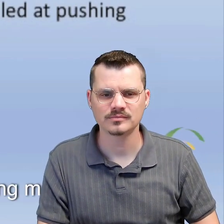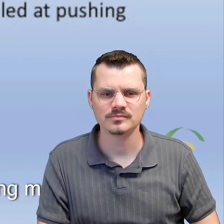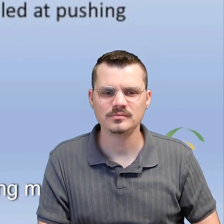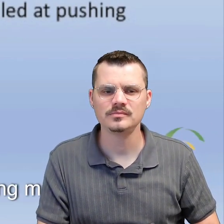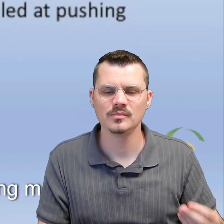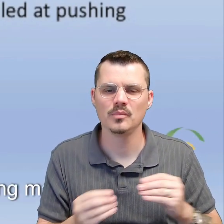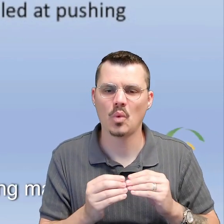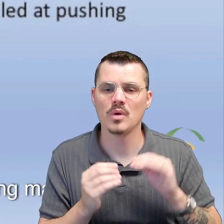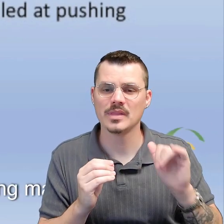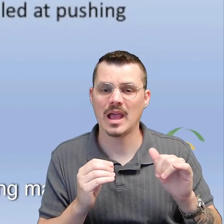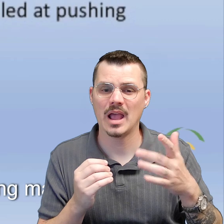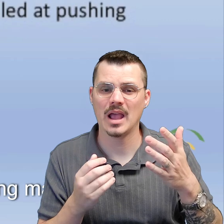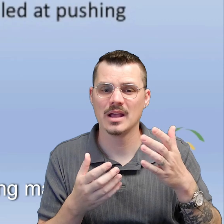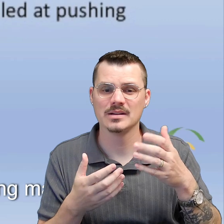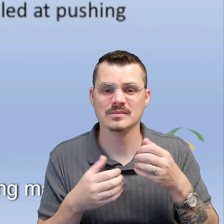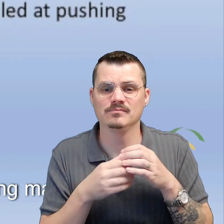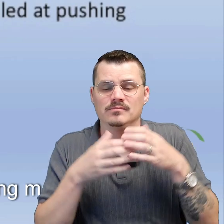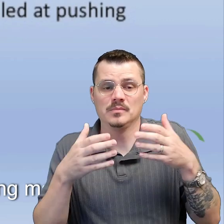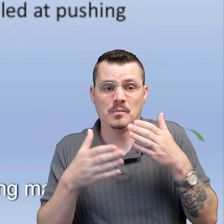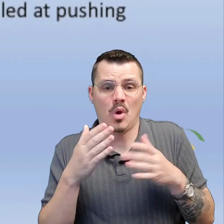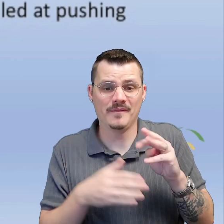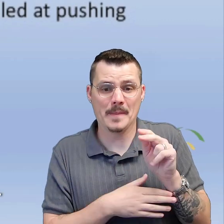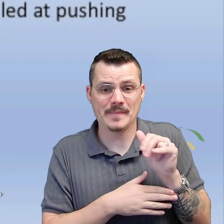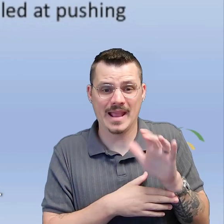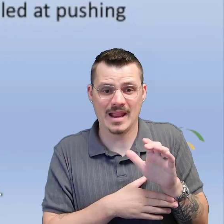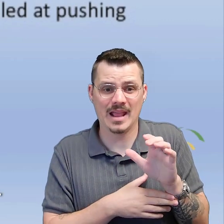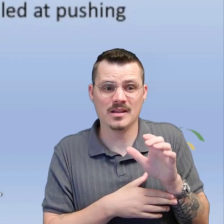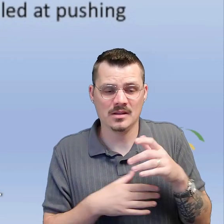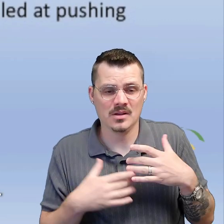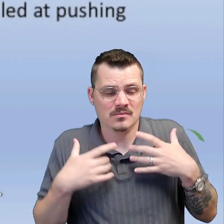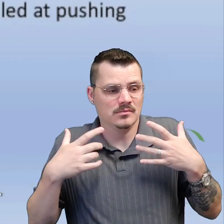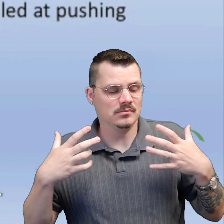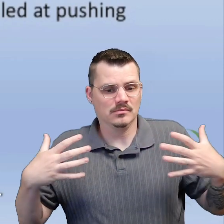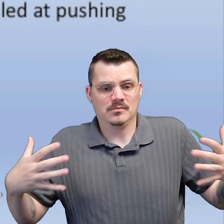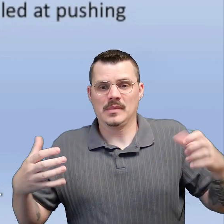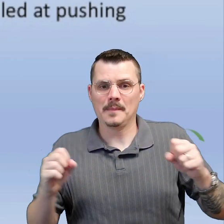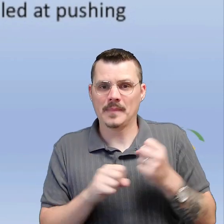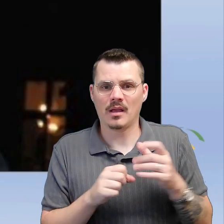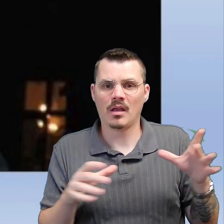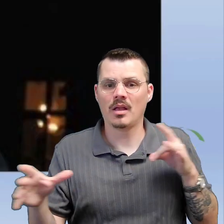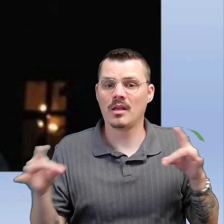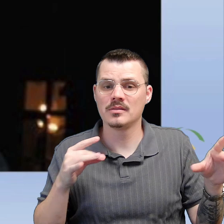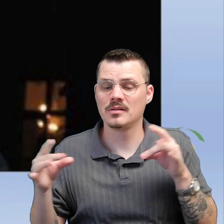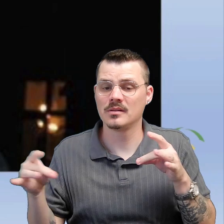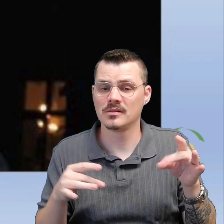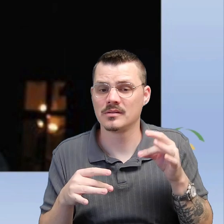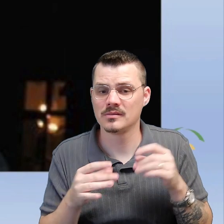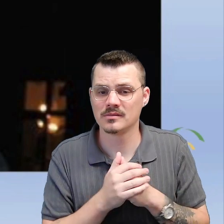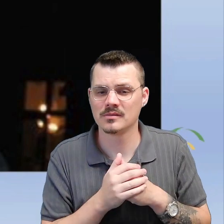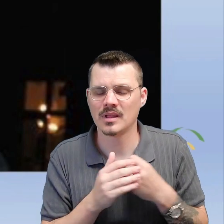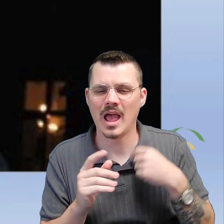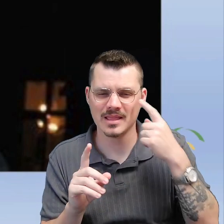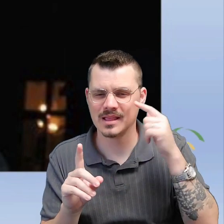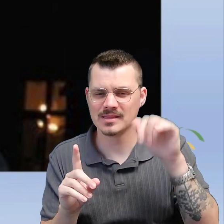And expansiveness, that expansive part of being manic, can make people pretty magnetic. And